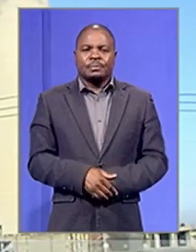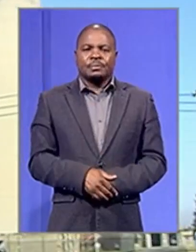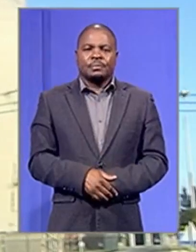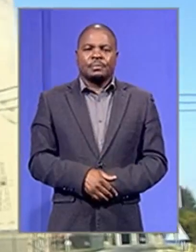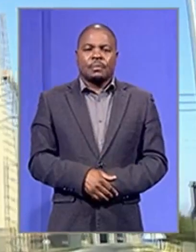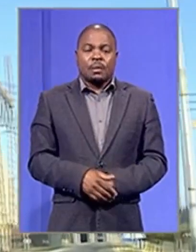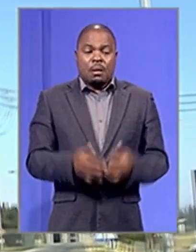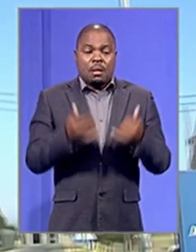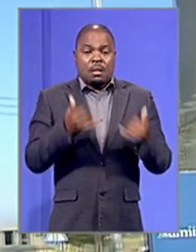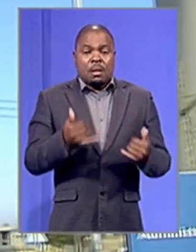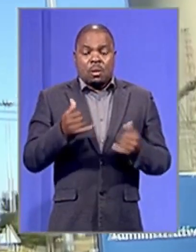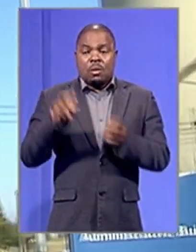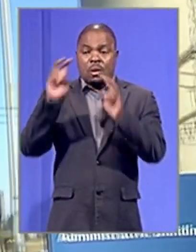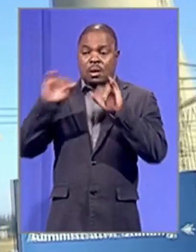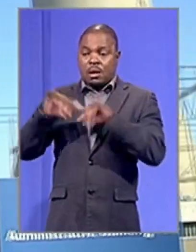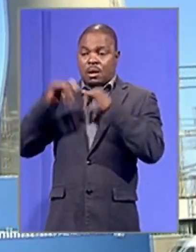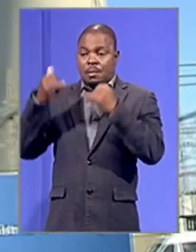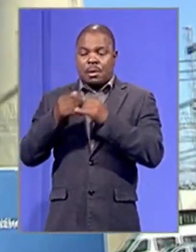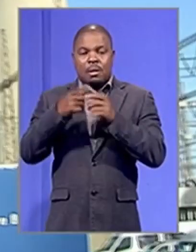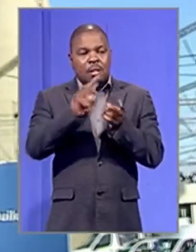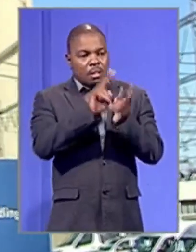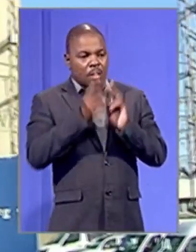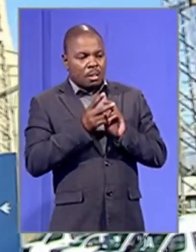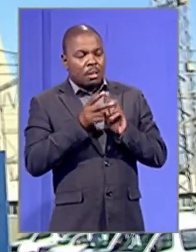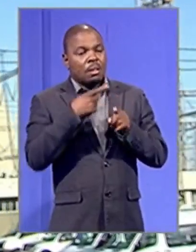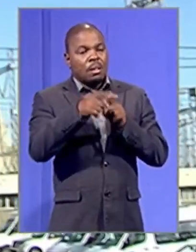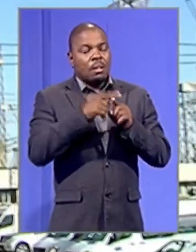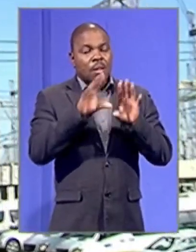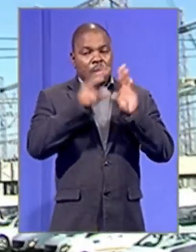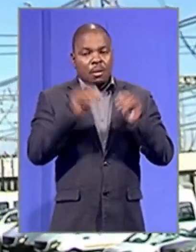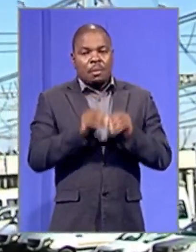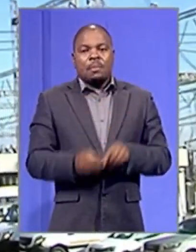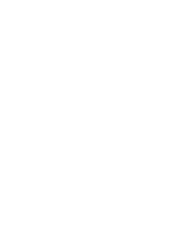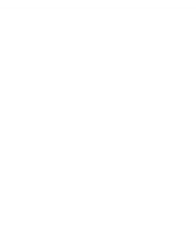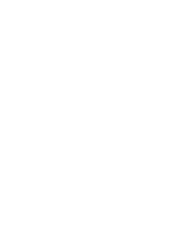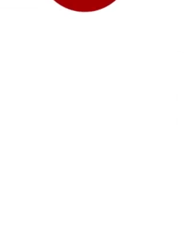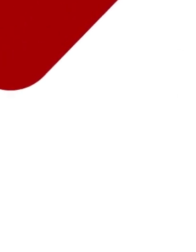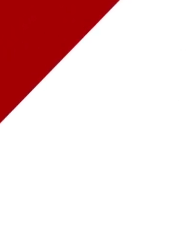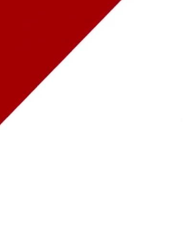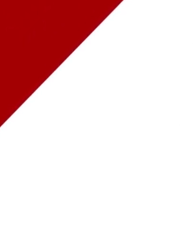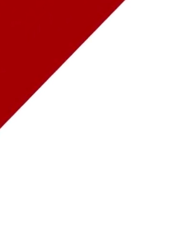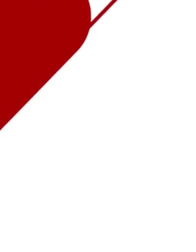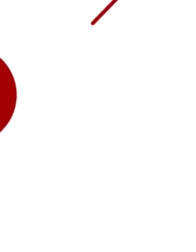Ga jana sekoloto sa Eskom se balelwa go diranta di le dibilione di le 400.